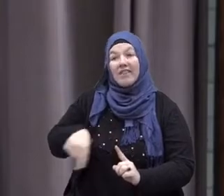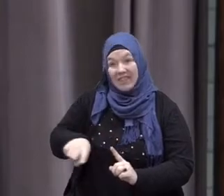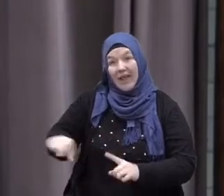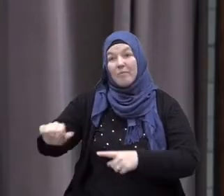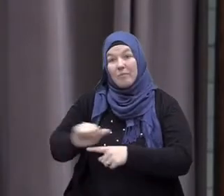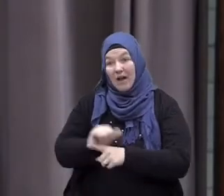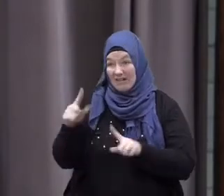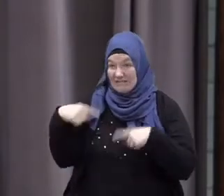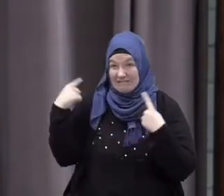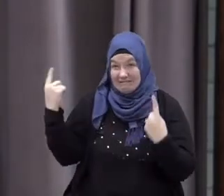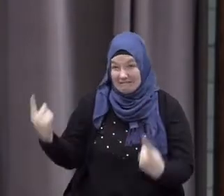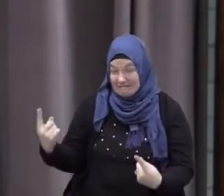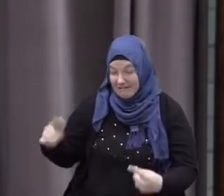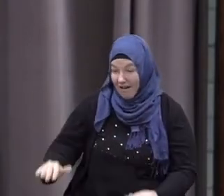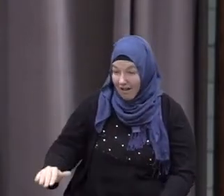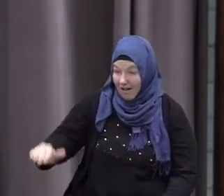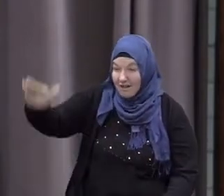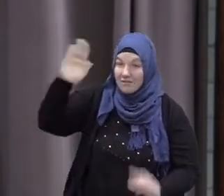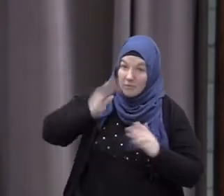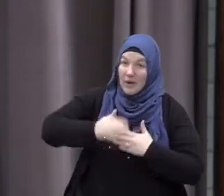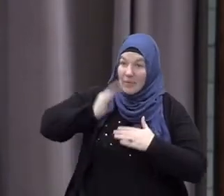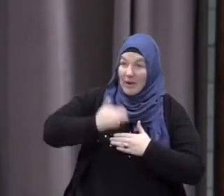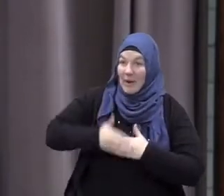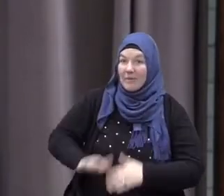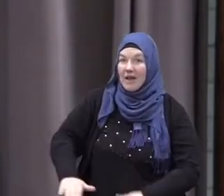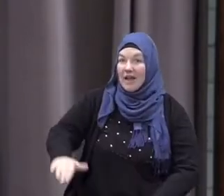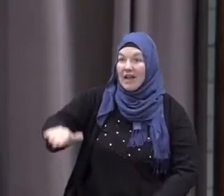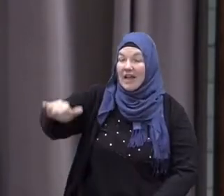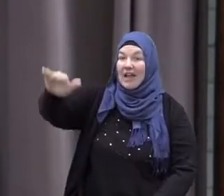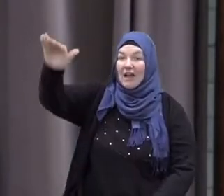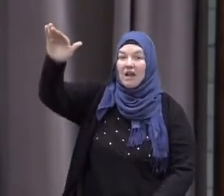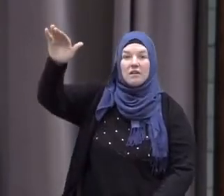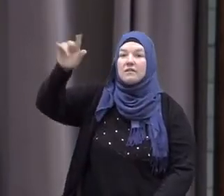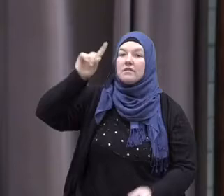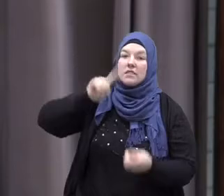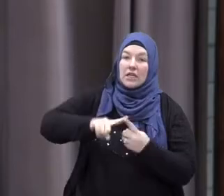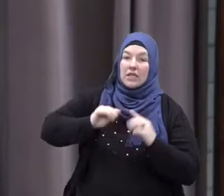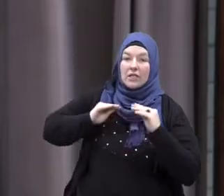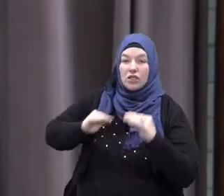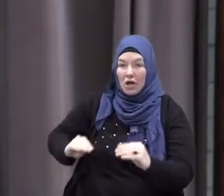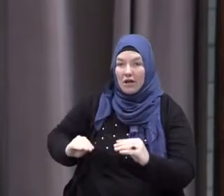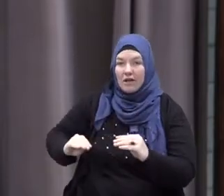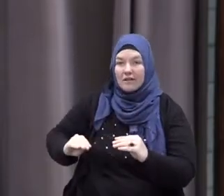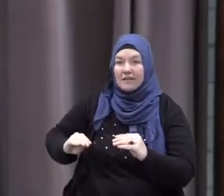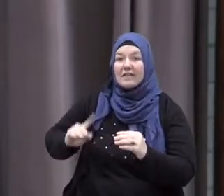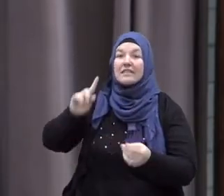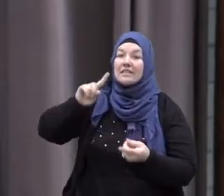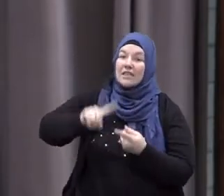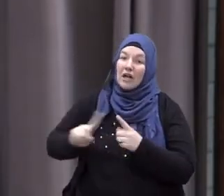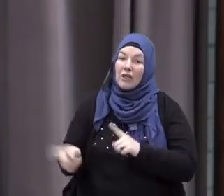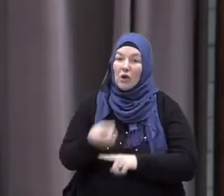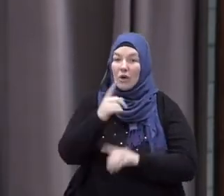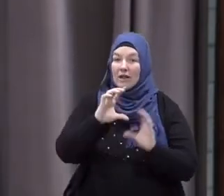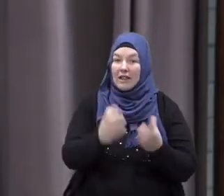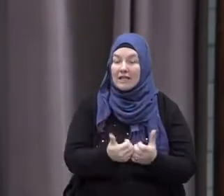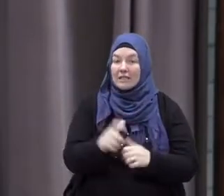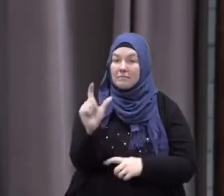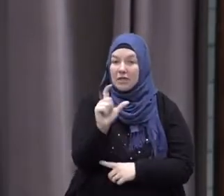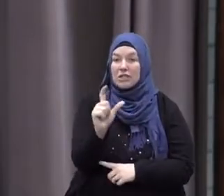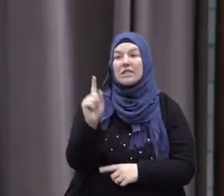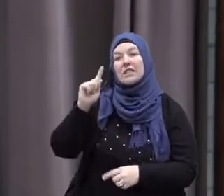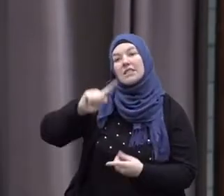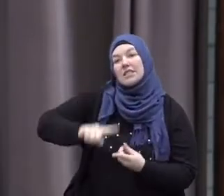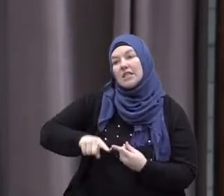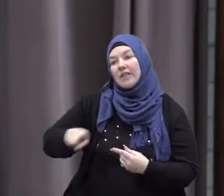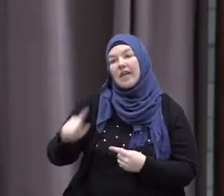who have been praying all their life. Unless they study, unless they are taught, unless they attend the classes in the masjid,